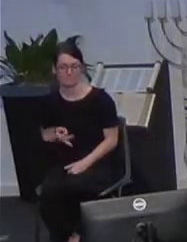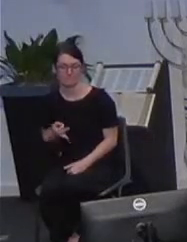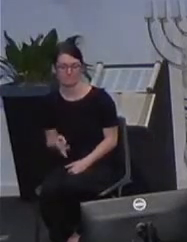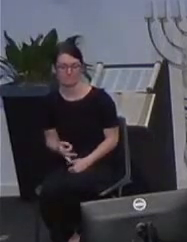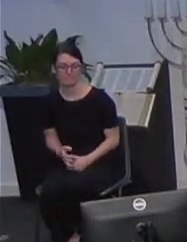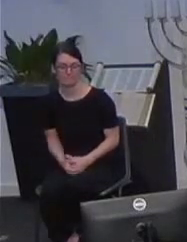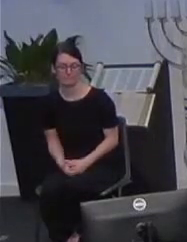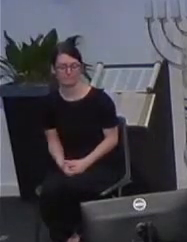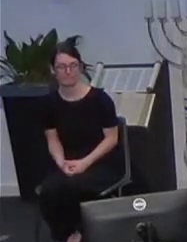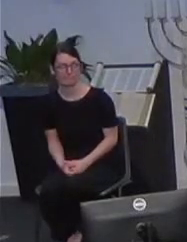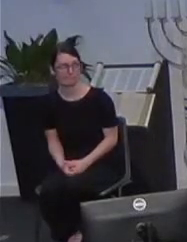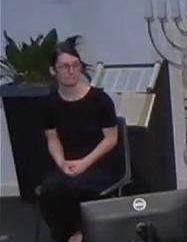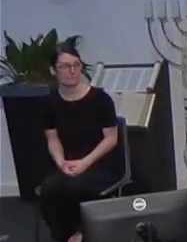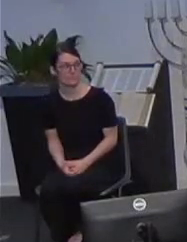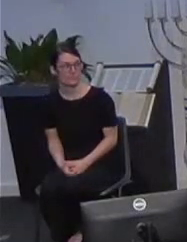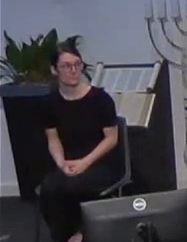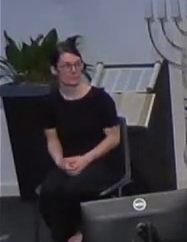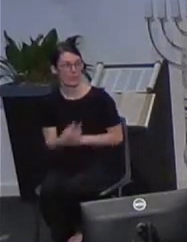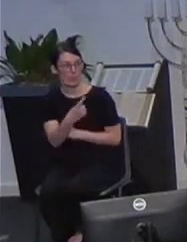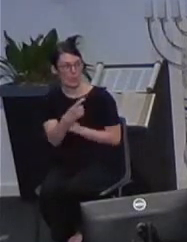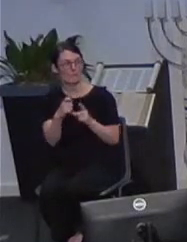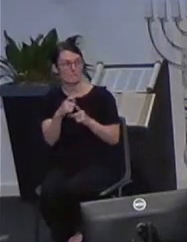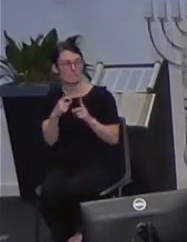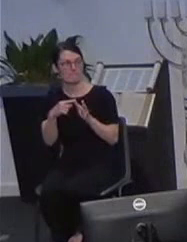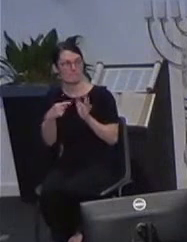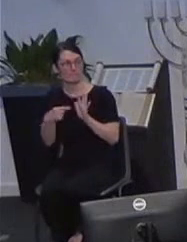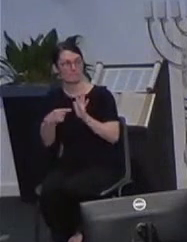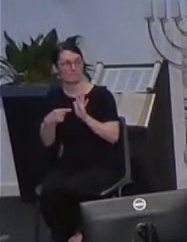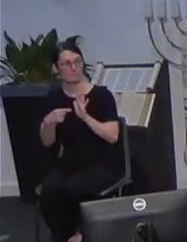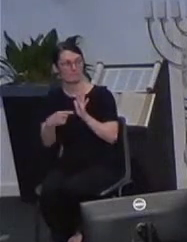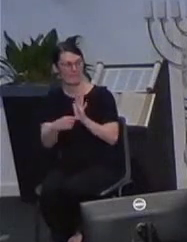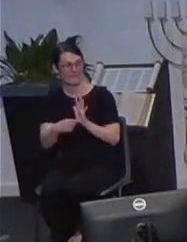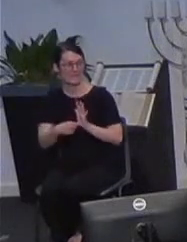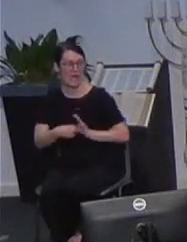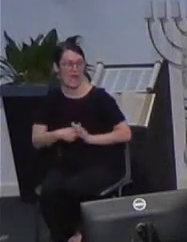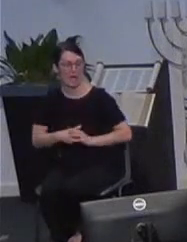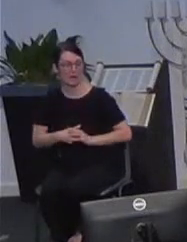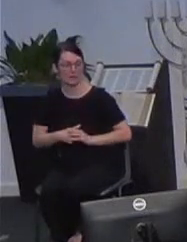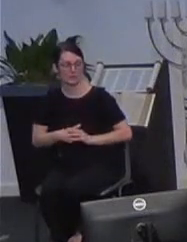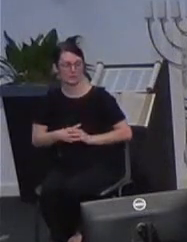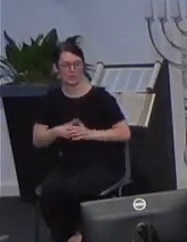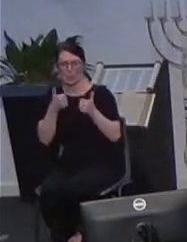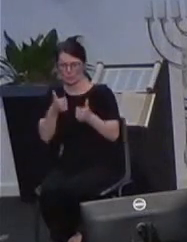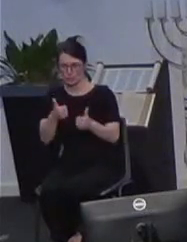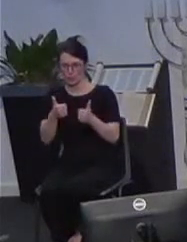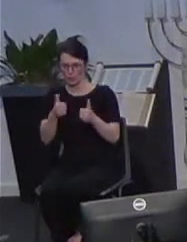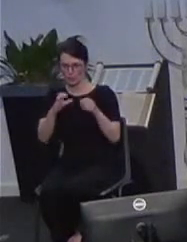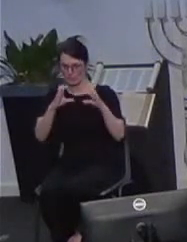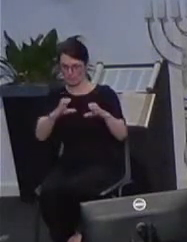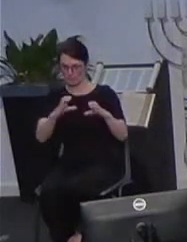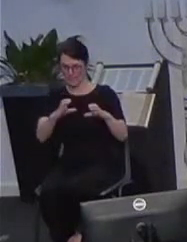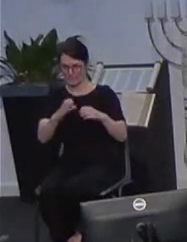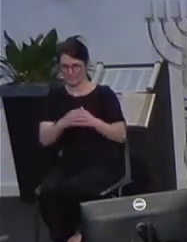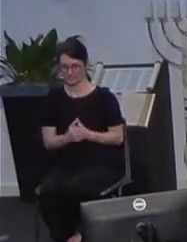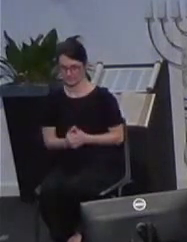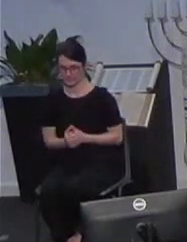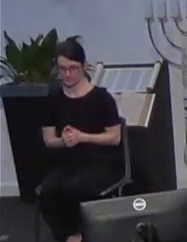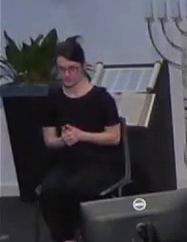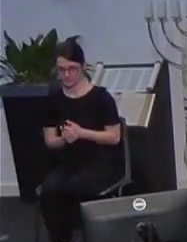The passage that we're going to look at this morning is a great one because you're going to have to find it for me. Sorry there,